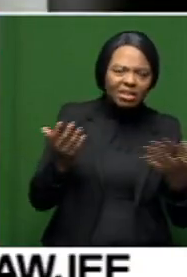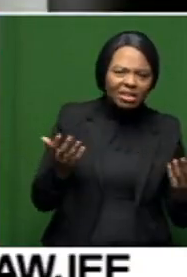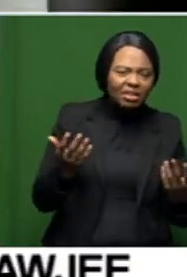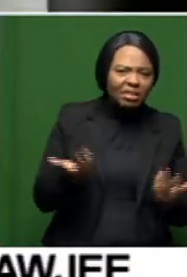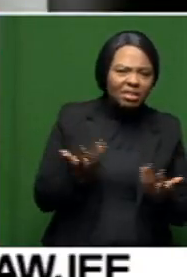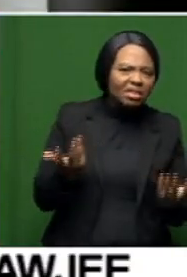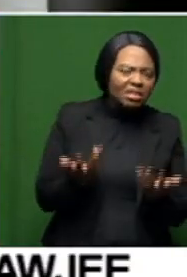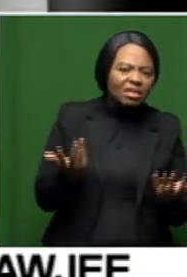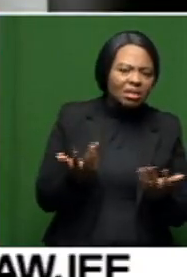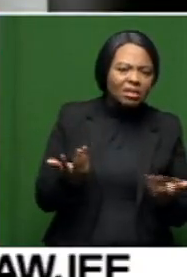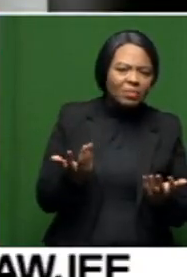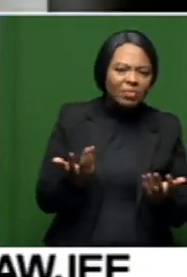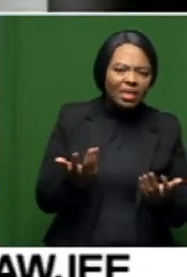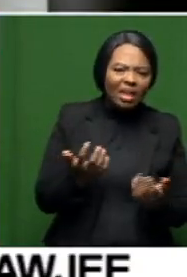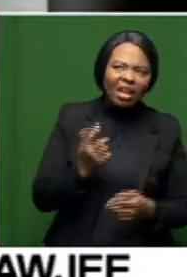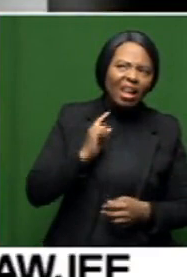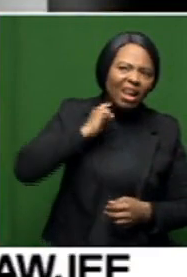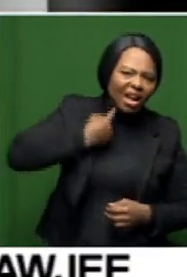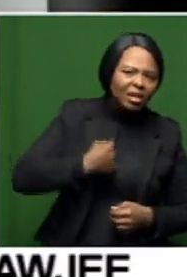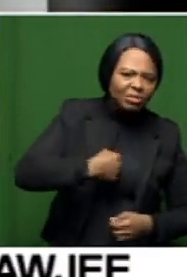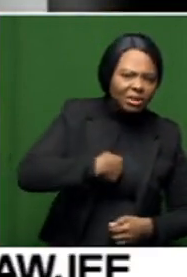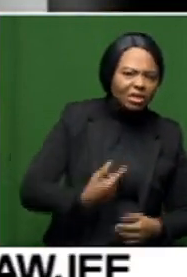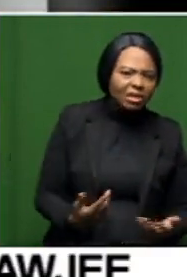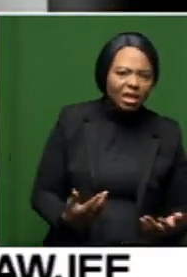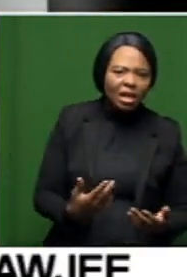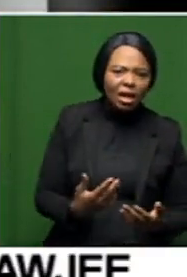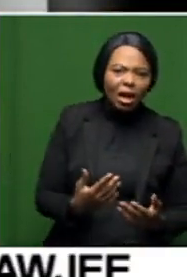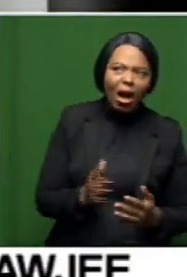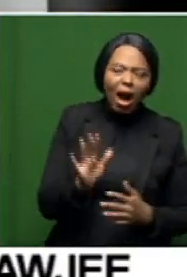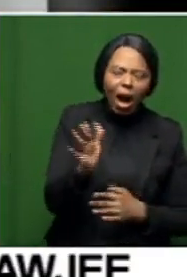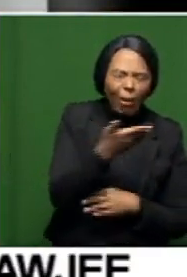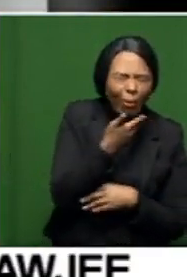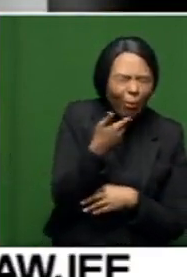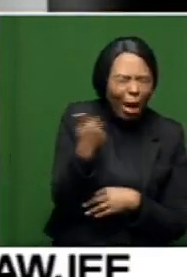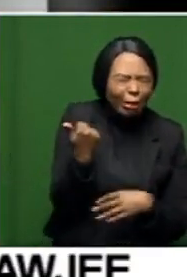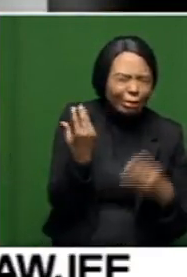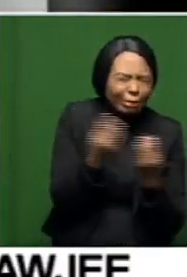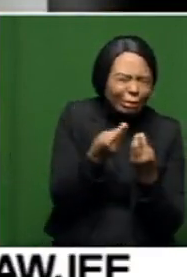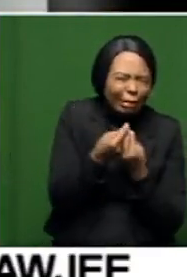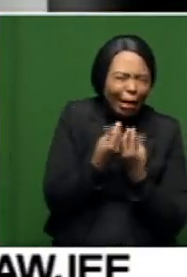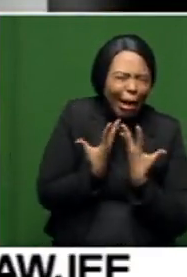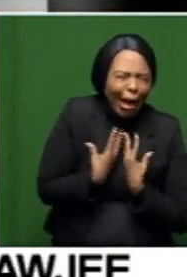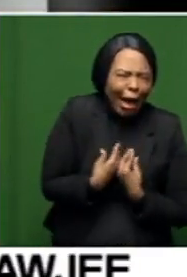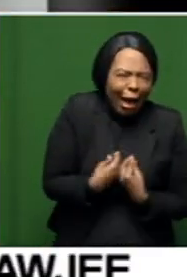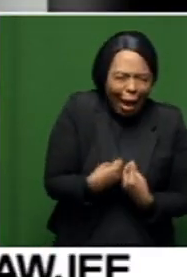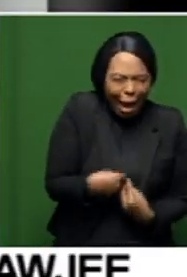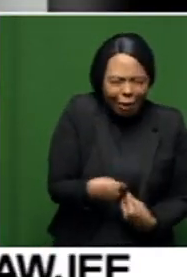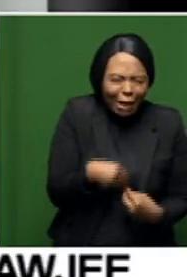you know, have lied to me before, being like, oh, this is the best thing that ever happened to you. It's so